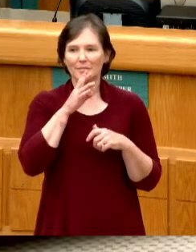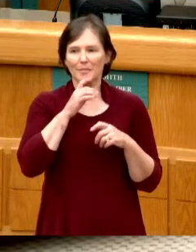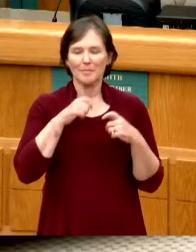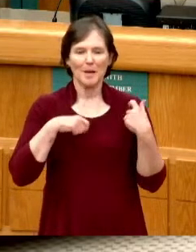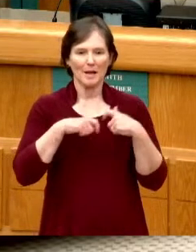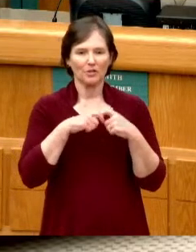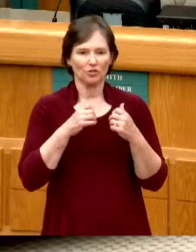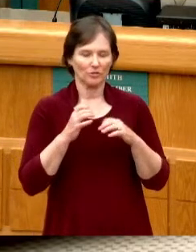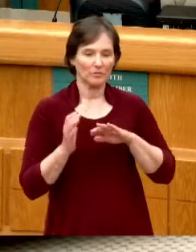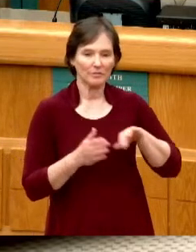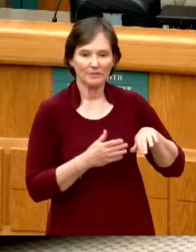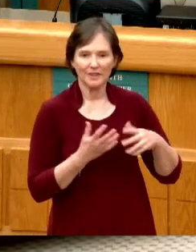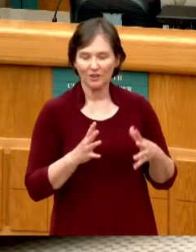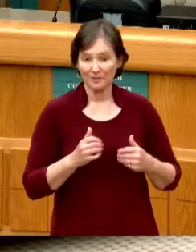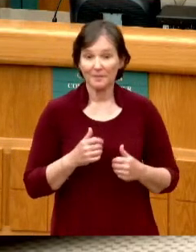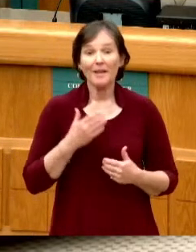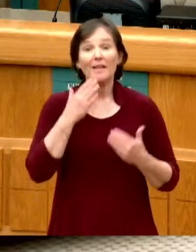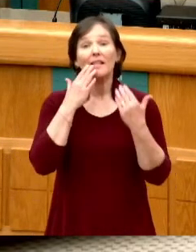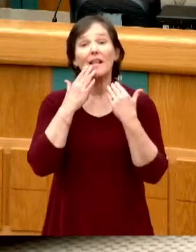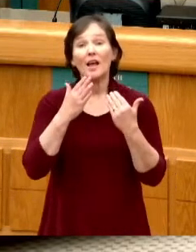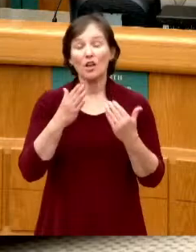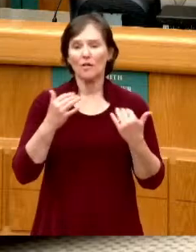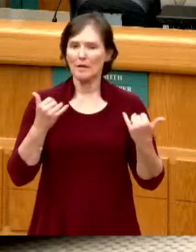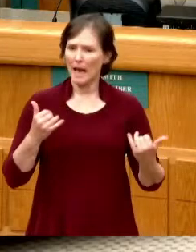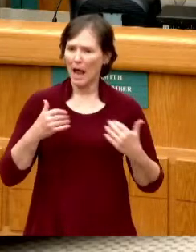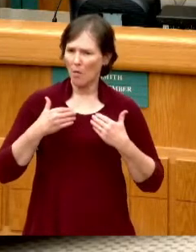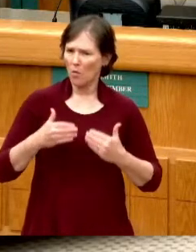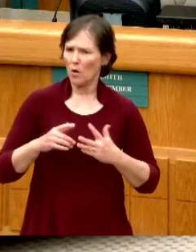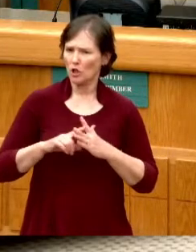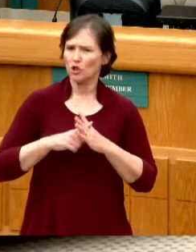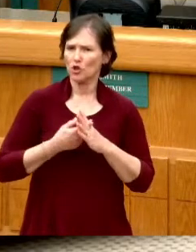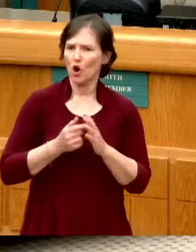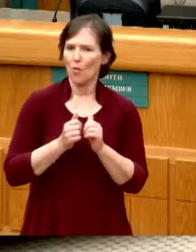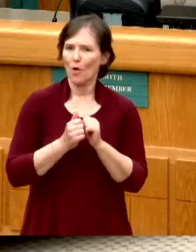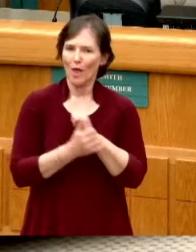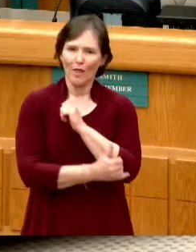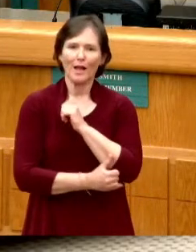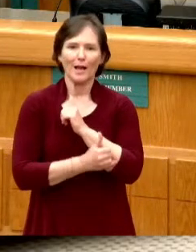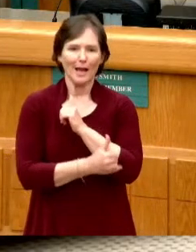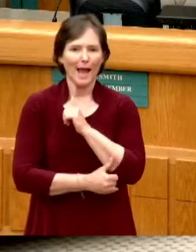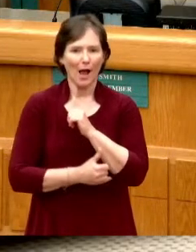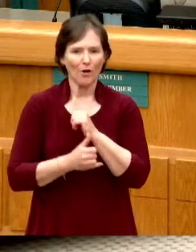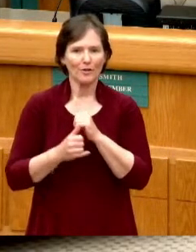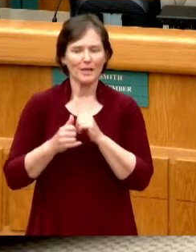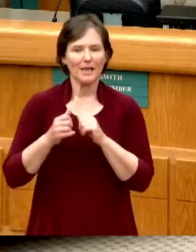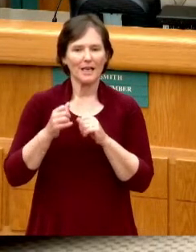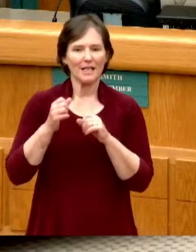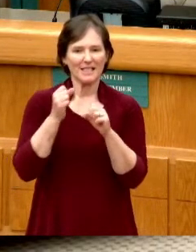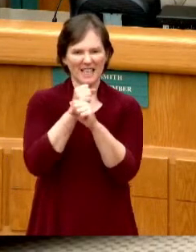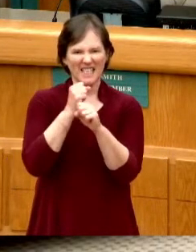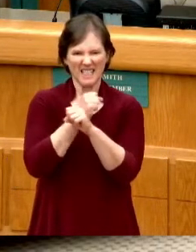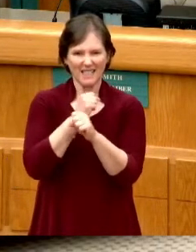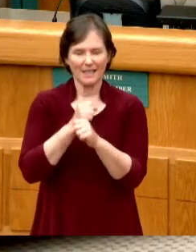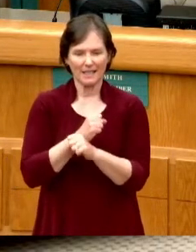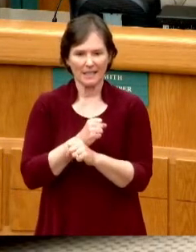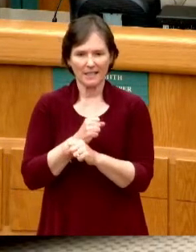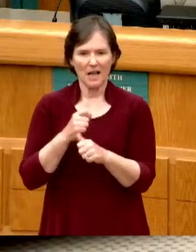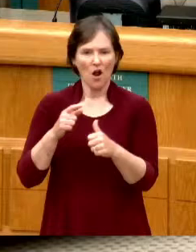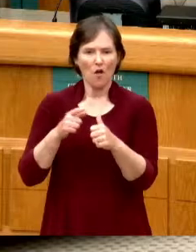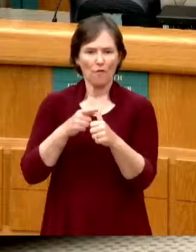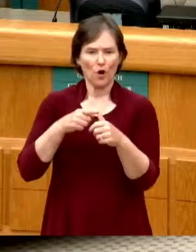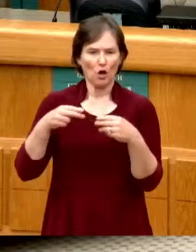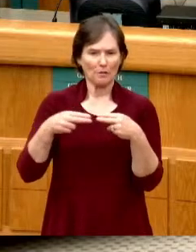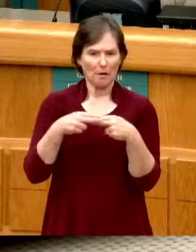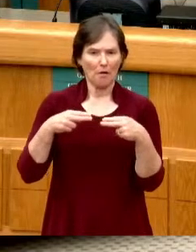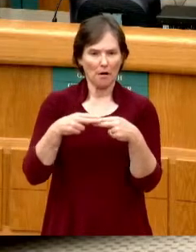Thank you. So I'm going to go ahead and start with the Nueces County COVID-19 statistics. And on the first slide you see